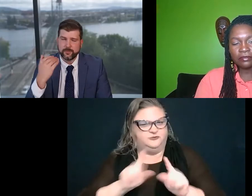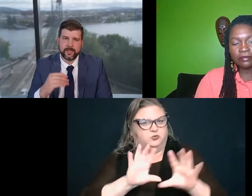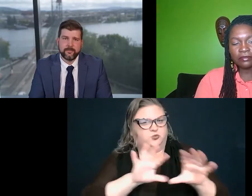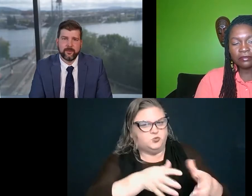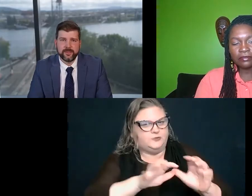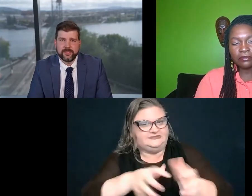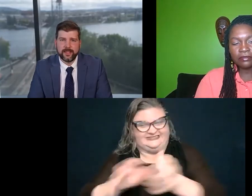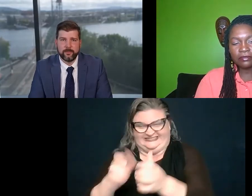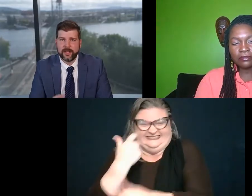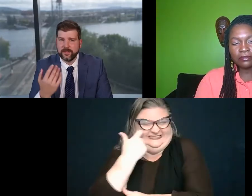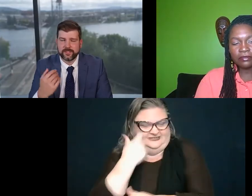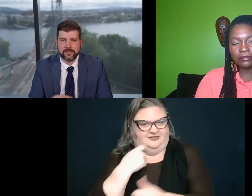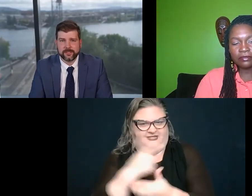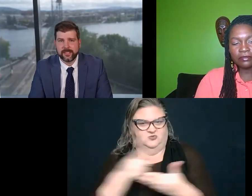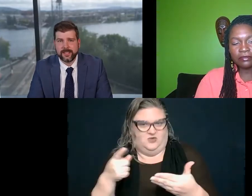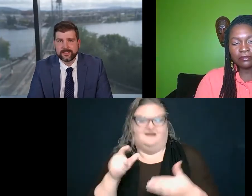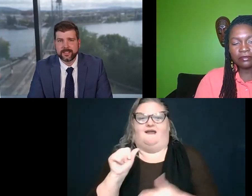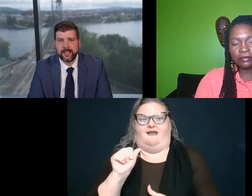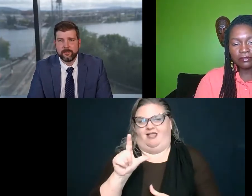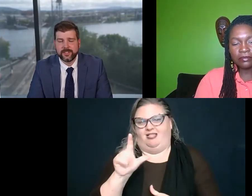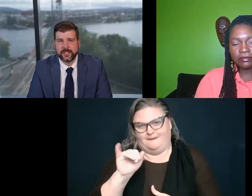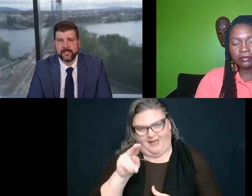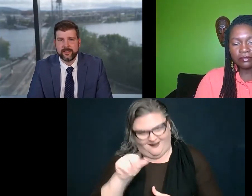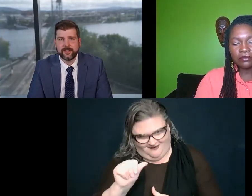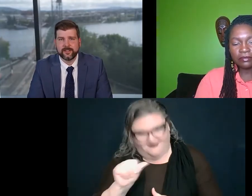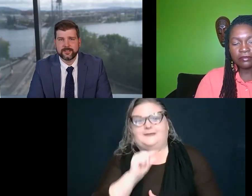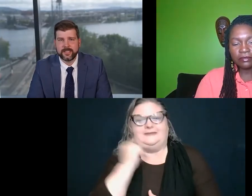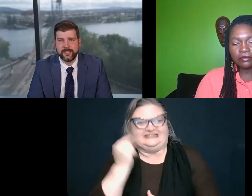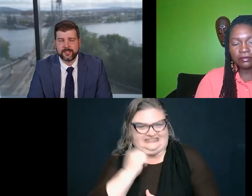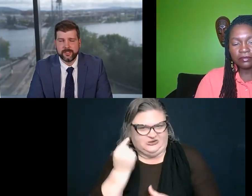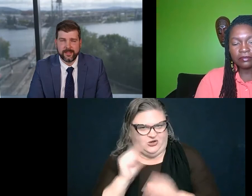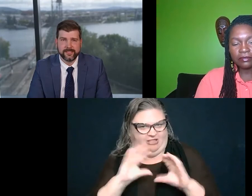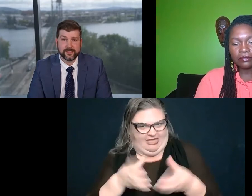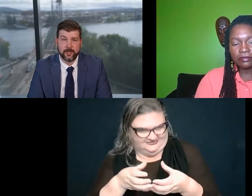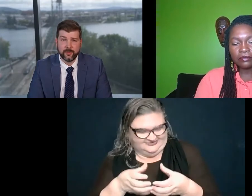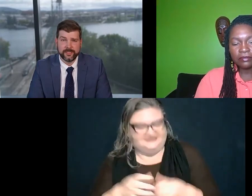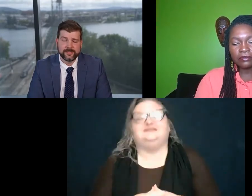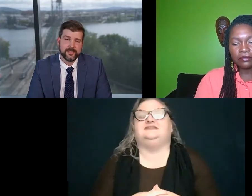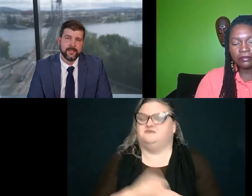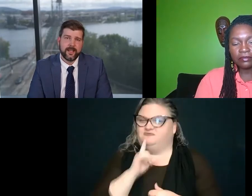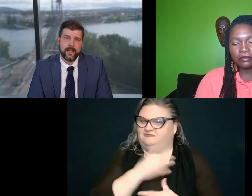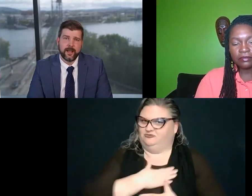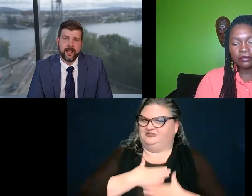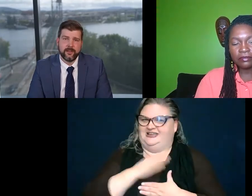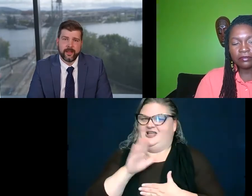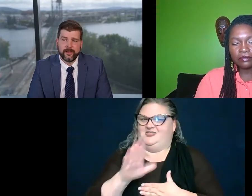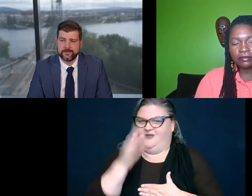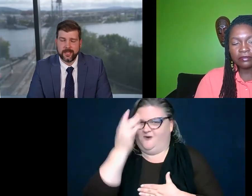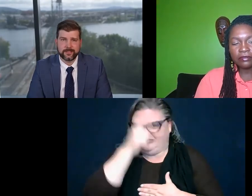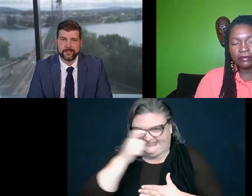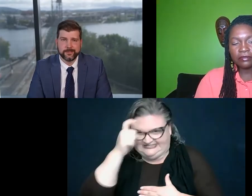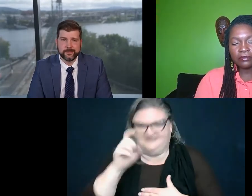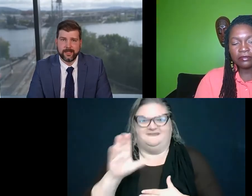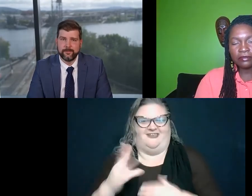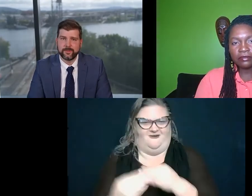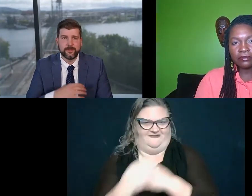Just this week, I met with the Albina Ministerial Alliance. I appreciate their sage advice always. I have